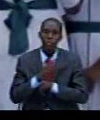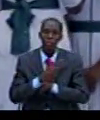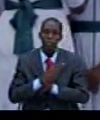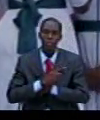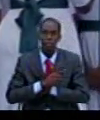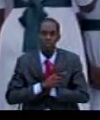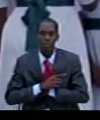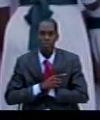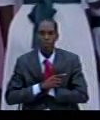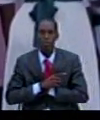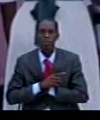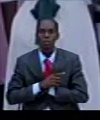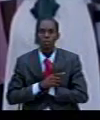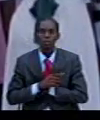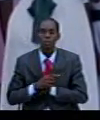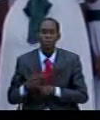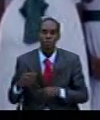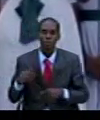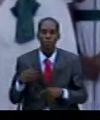one day we're going